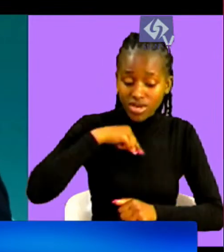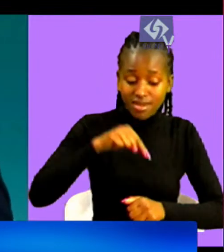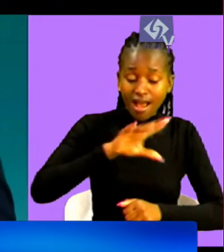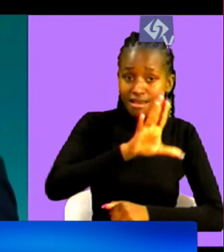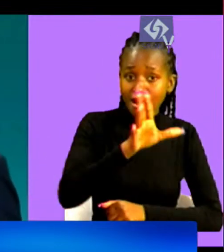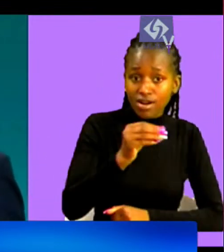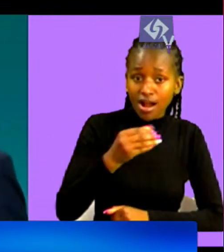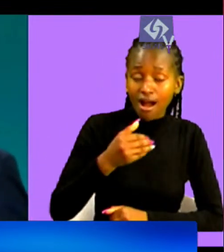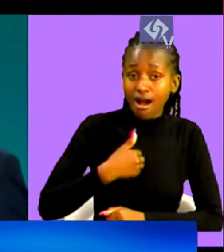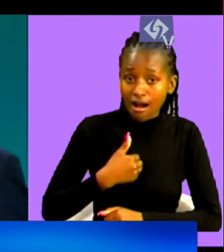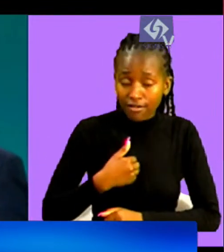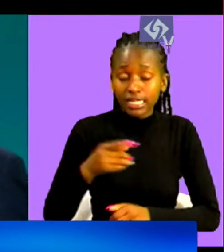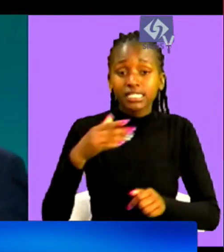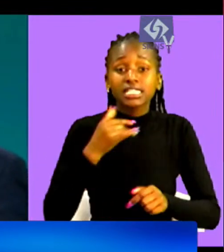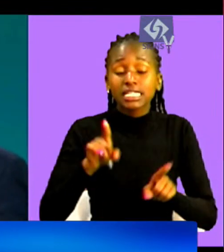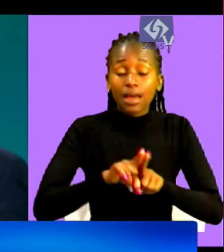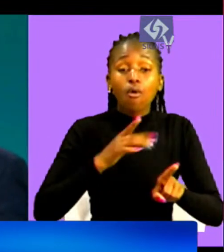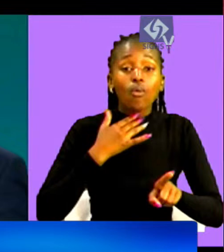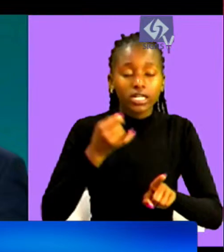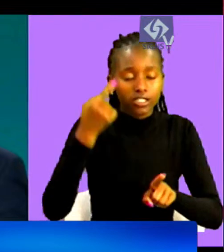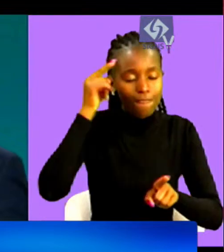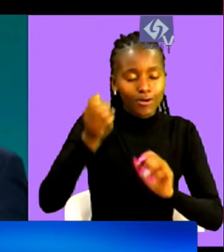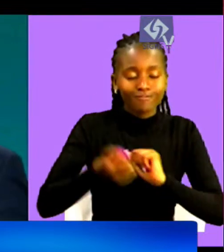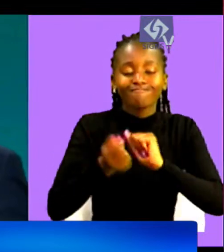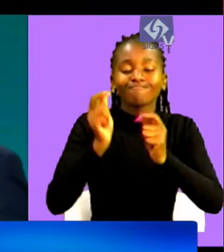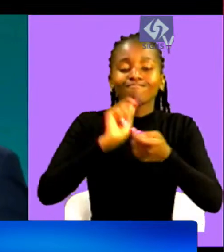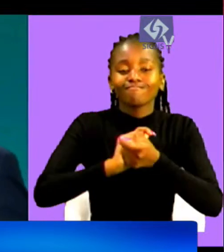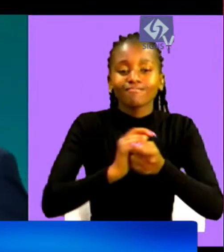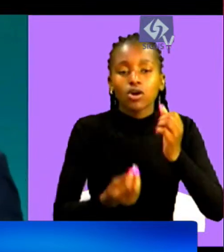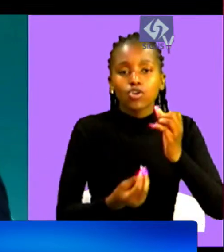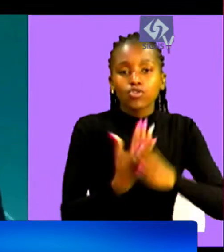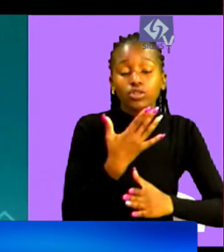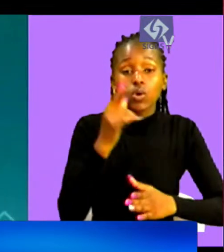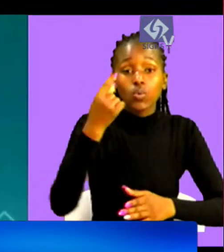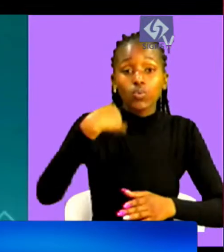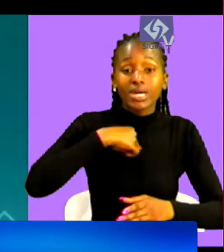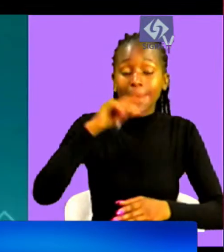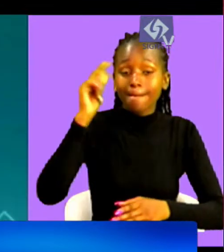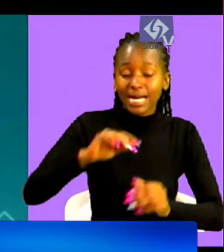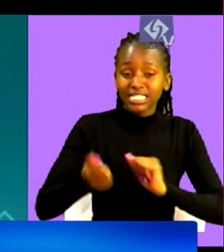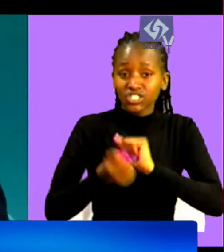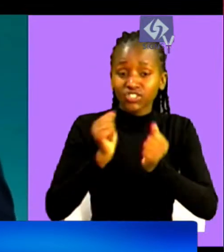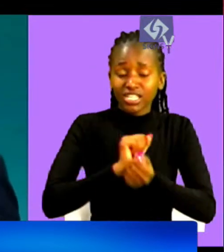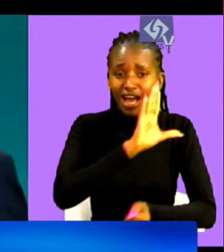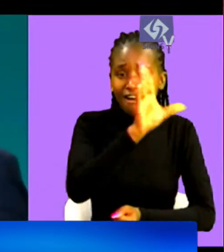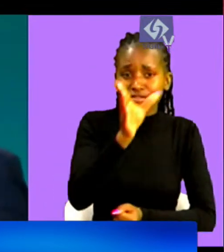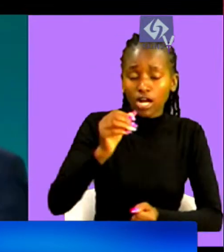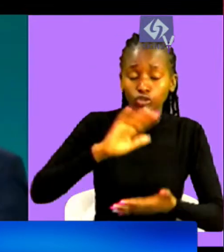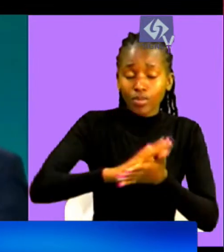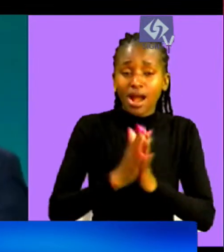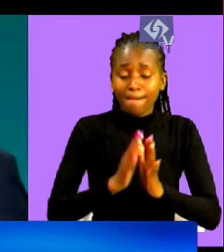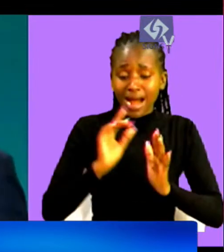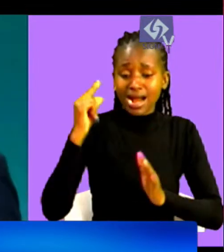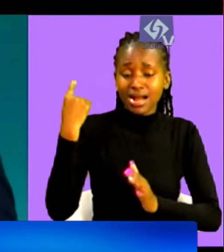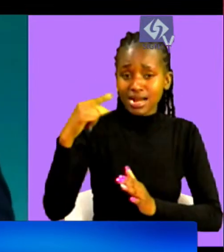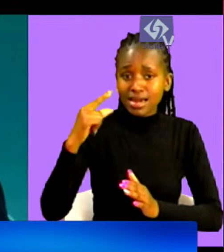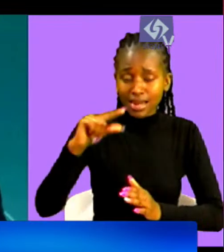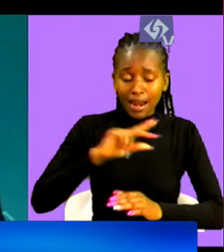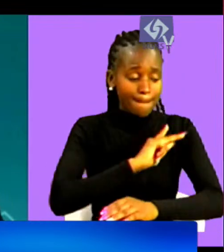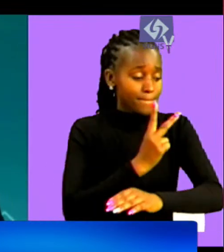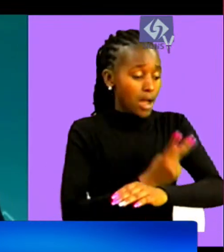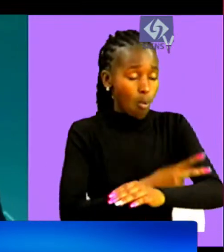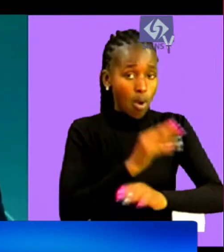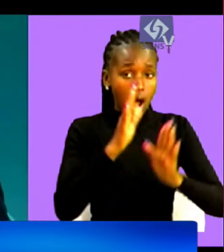transformative growth. Turning Africa into a green powerhouse is not just essential for the continent, it